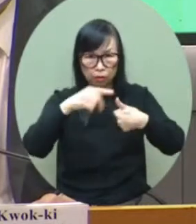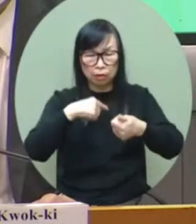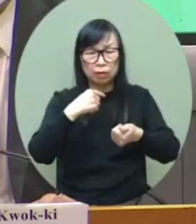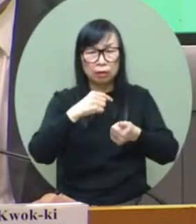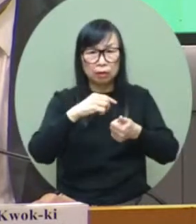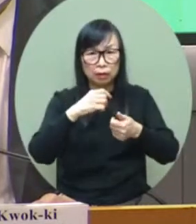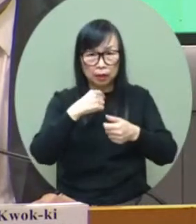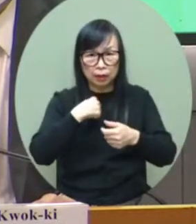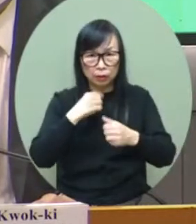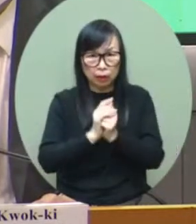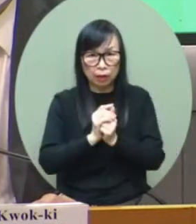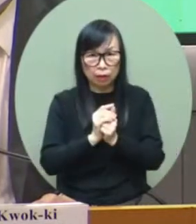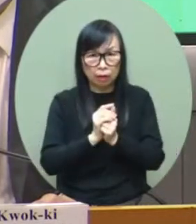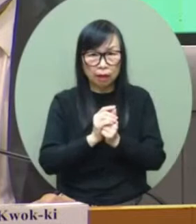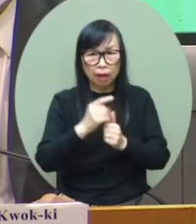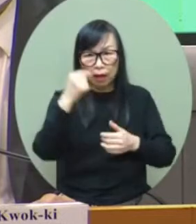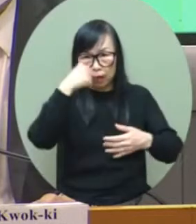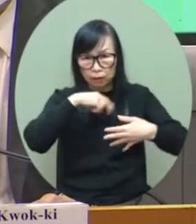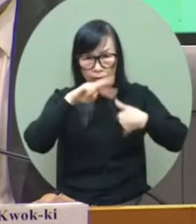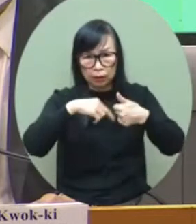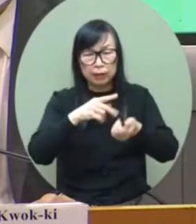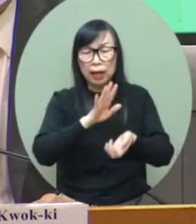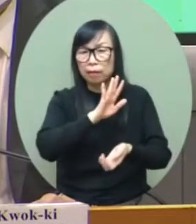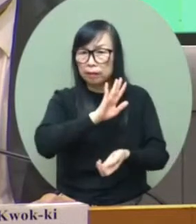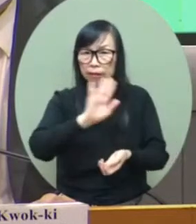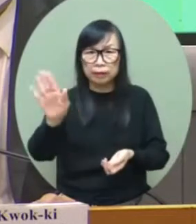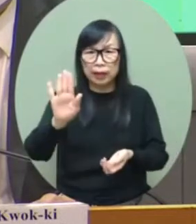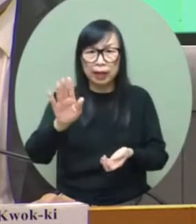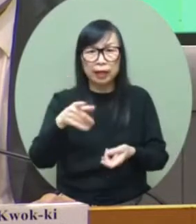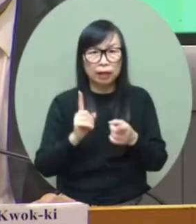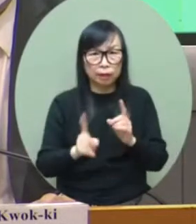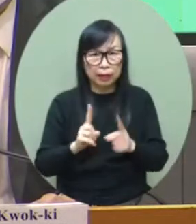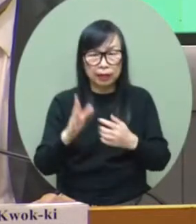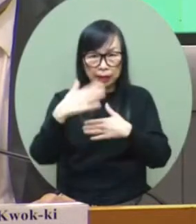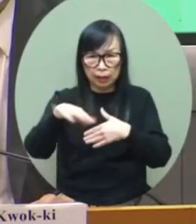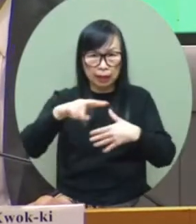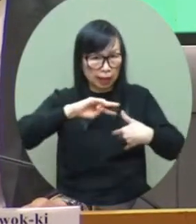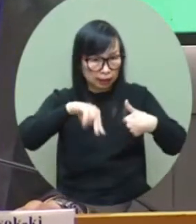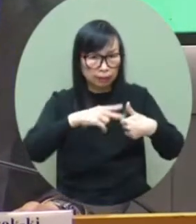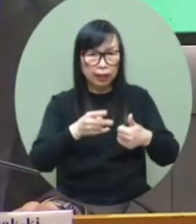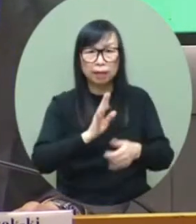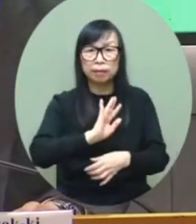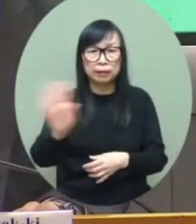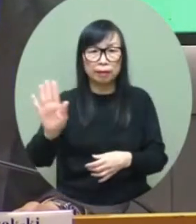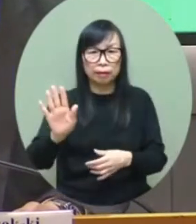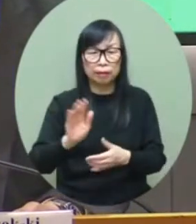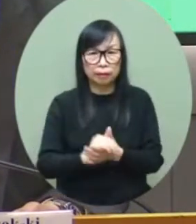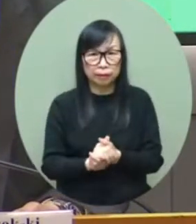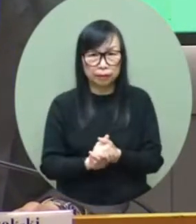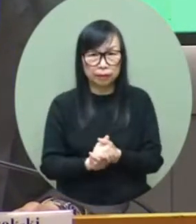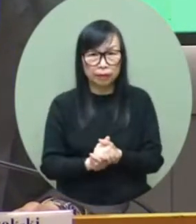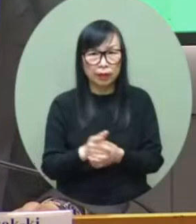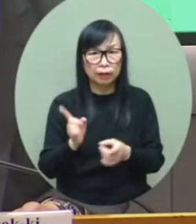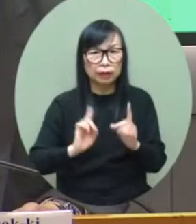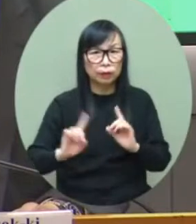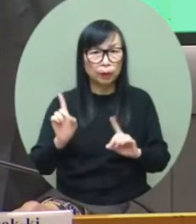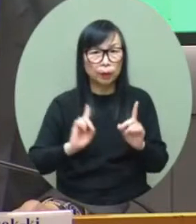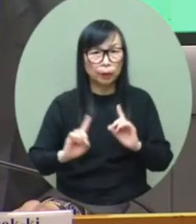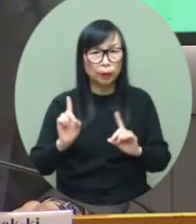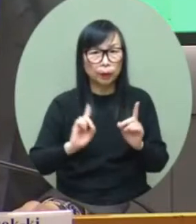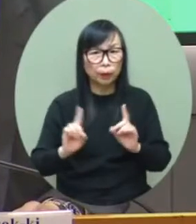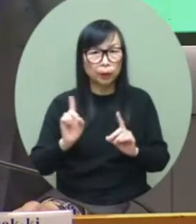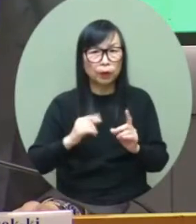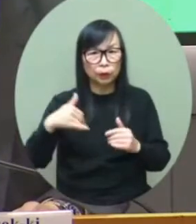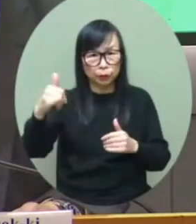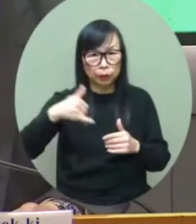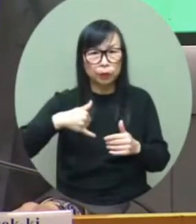will abolish the PCR test arrangement. There is no longer any need to do PCR test or any